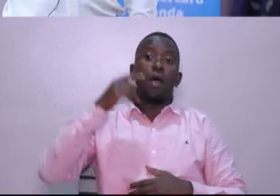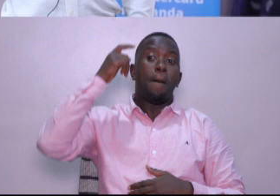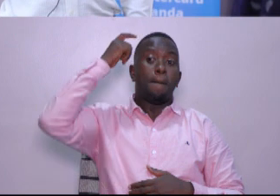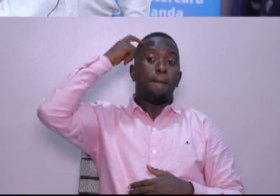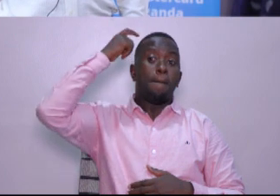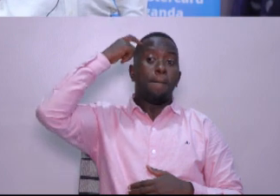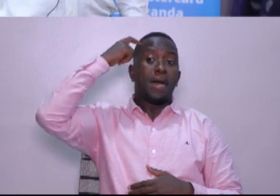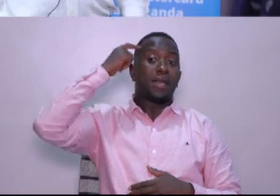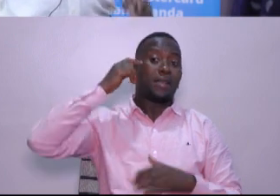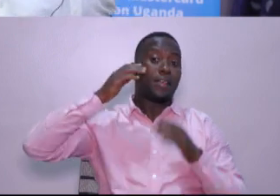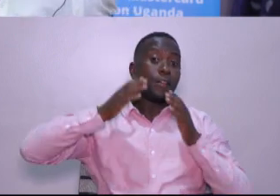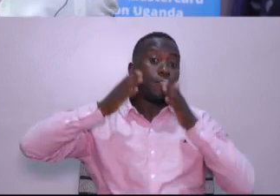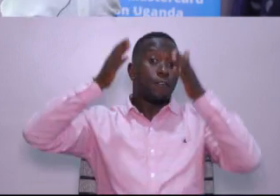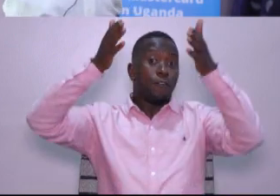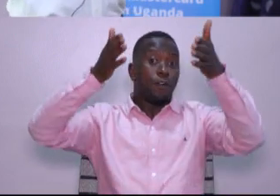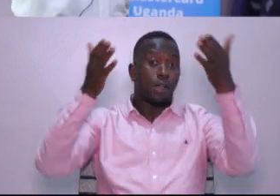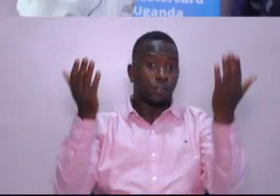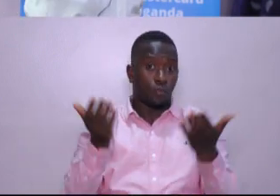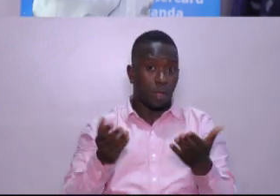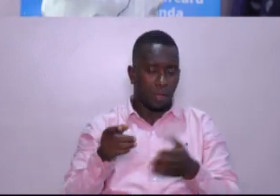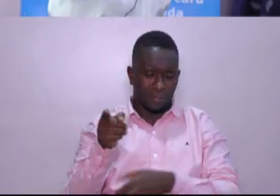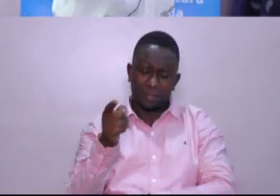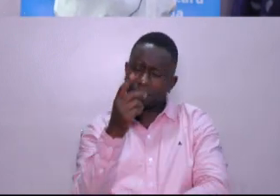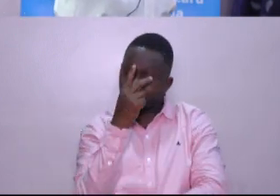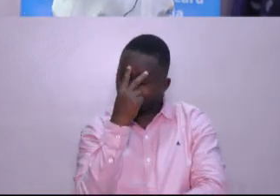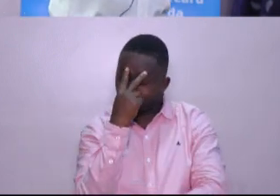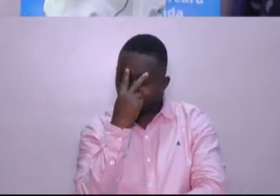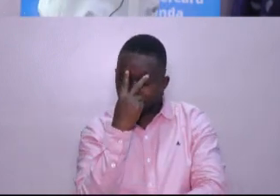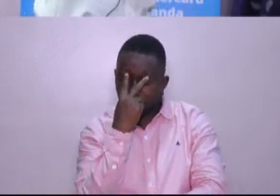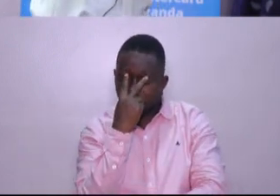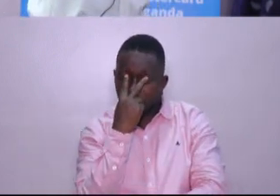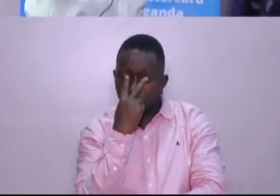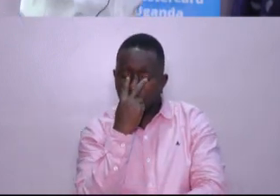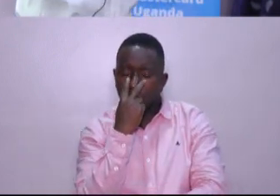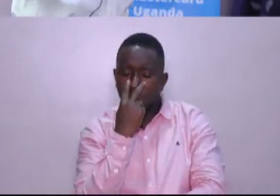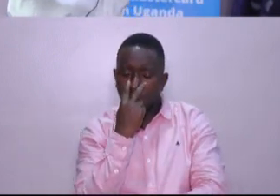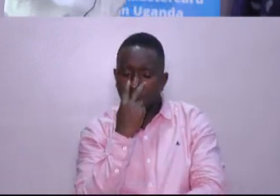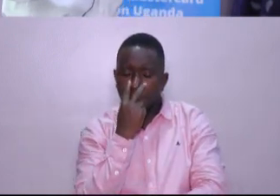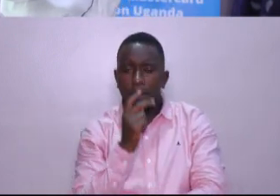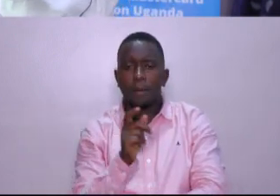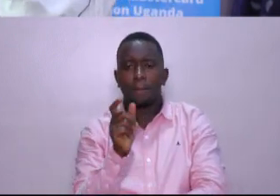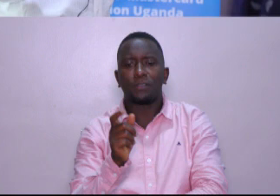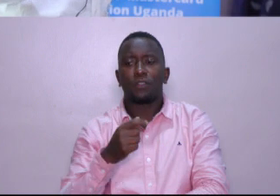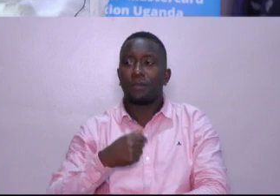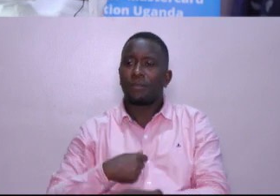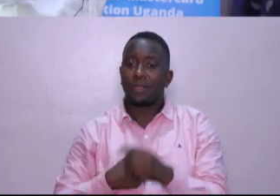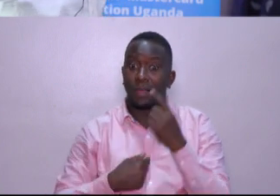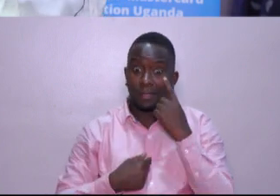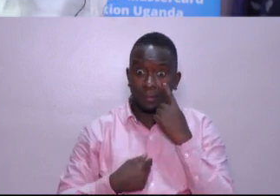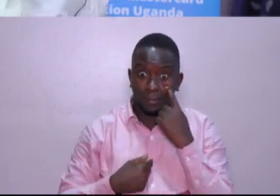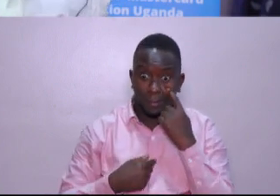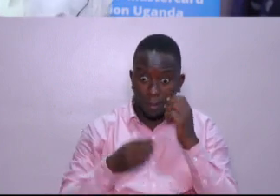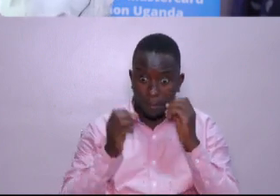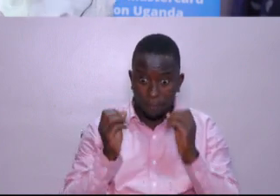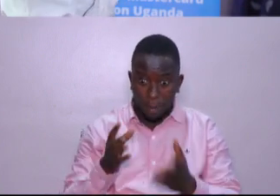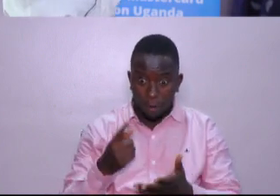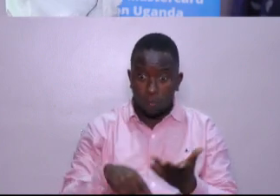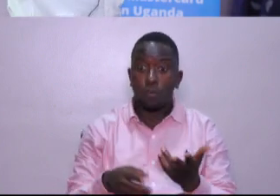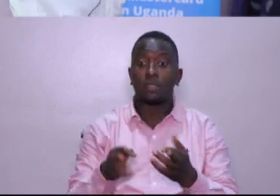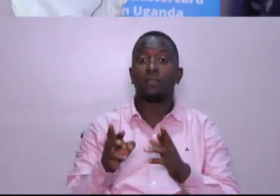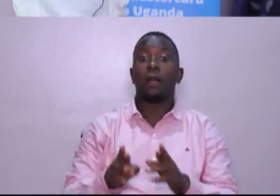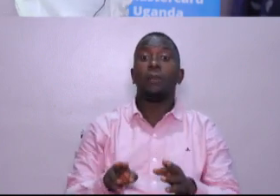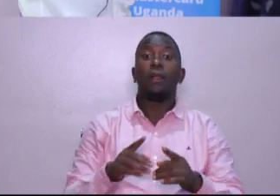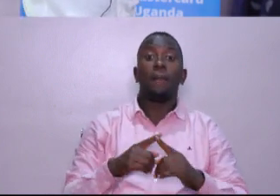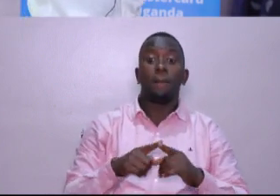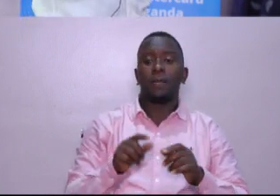too much on this blind person. I'm not seeing what is happening, but can